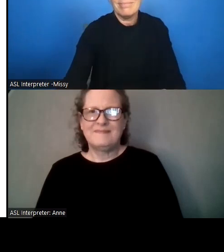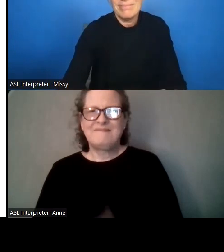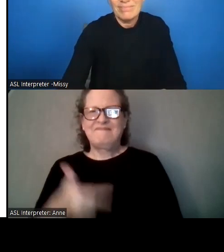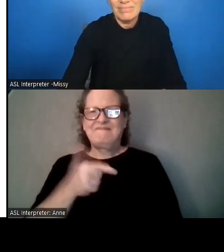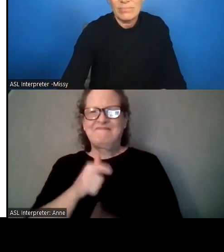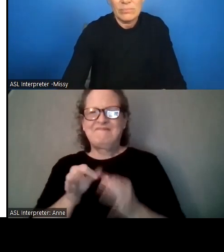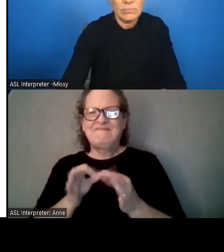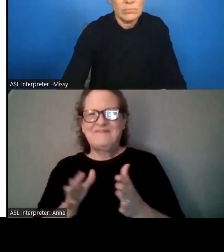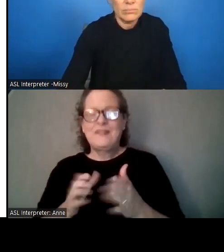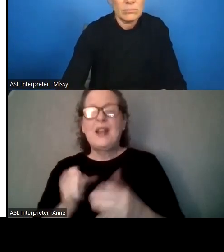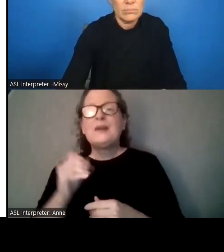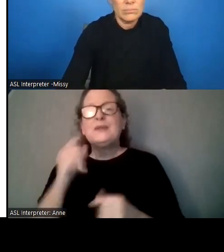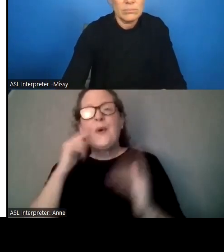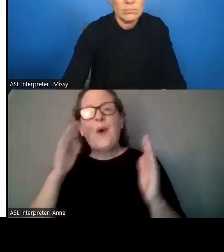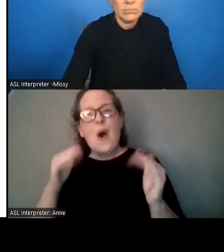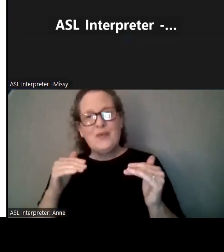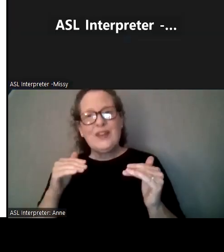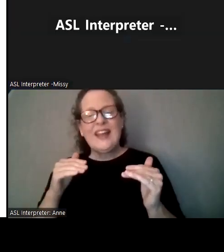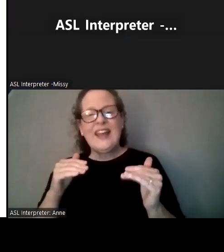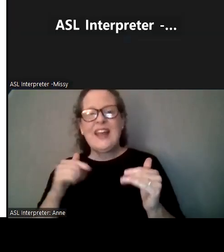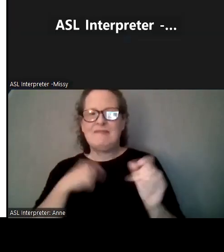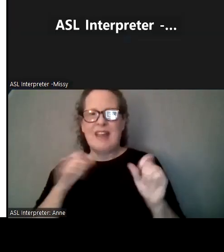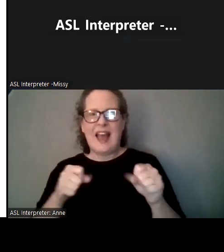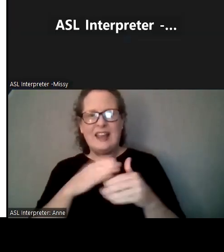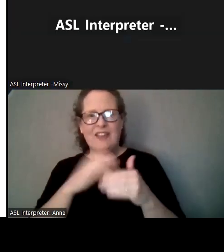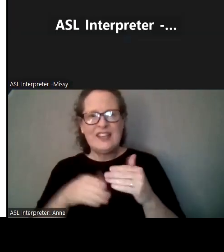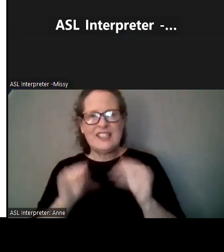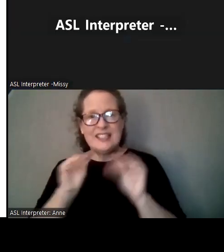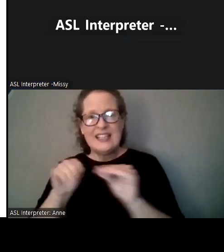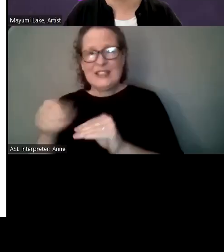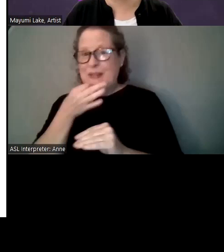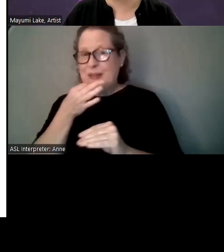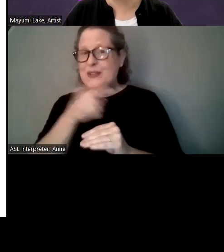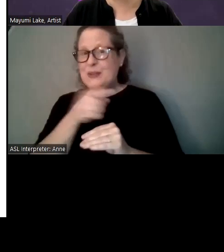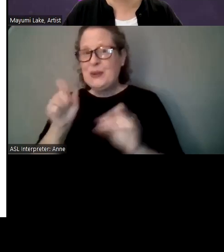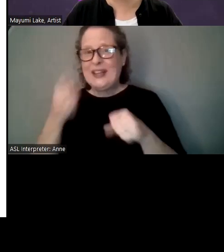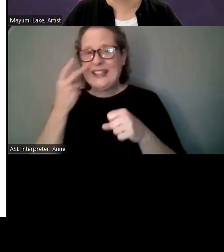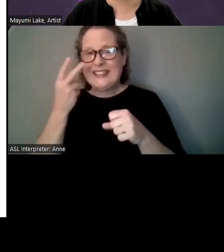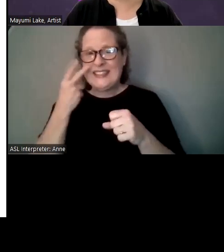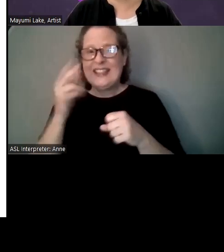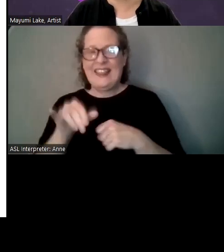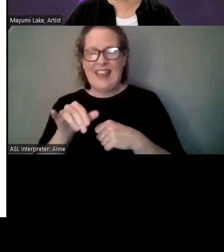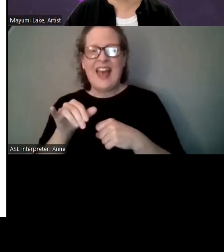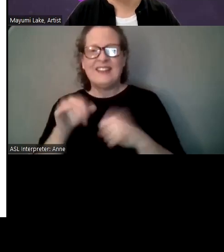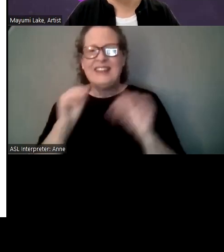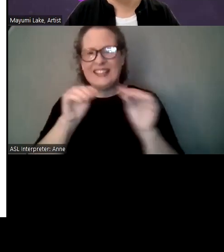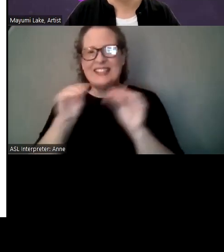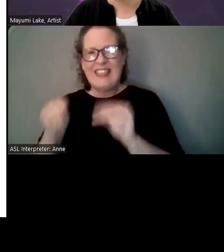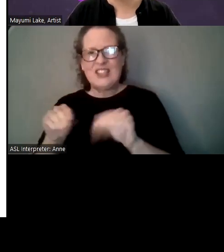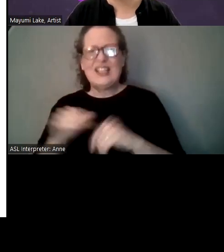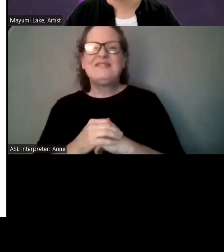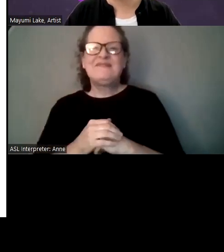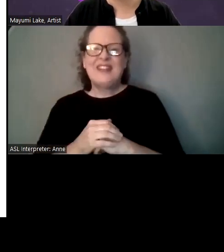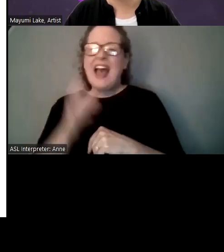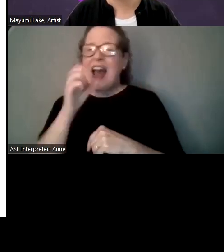hopefully that I can finish this installation soon, so you guys can see that that installation. So I guess